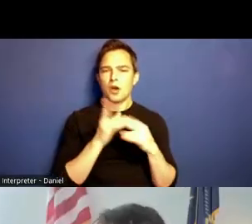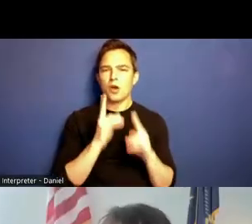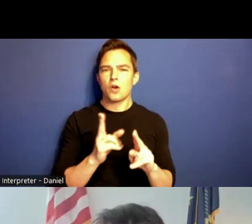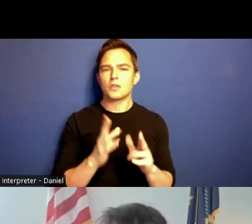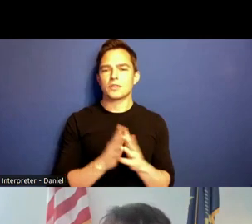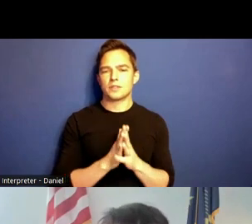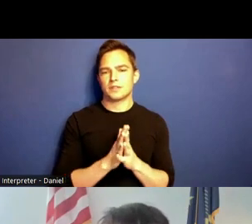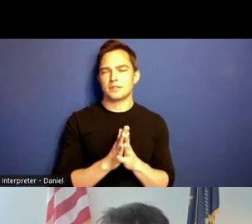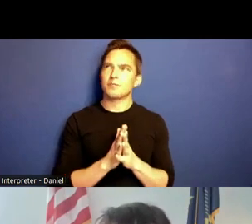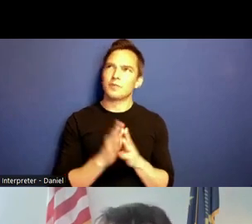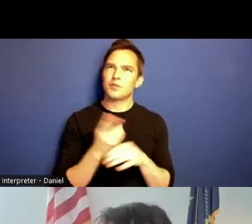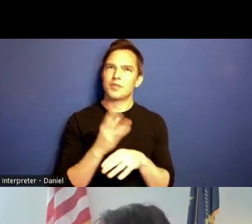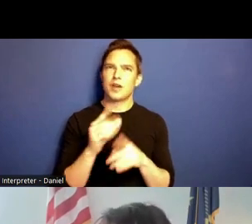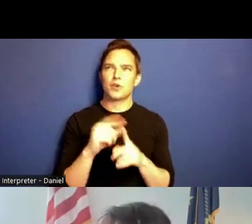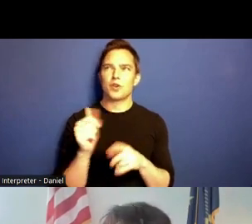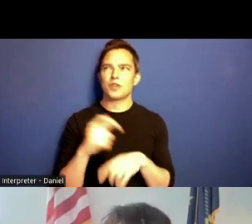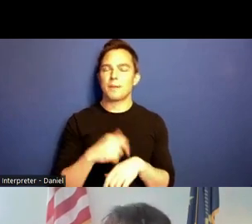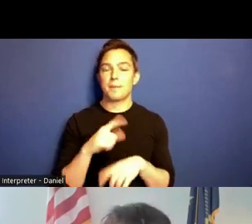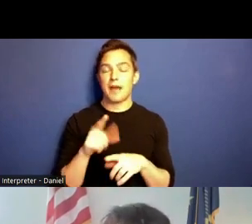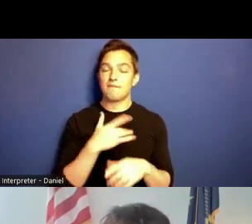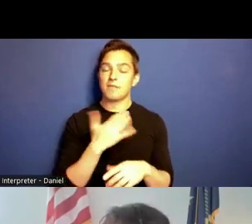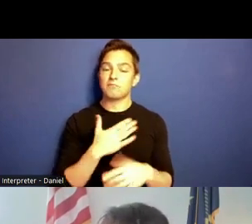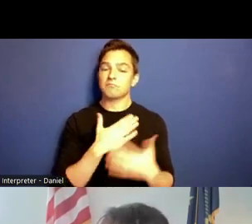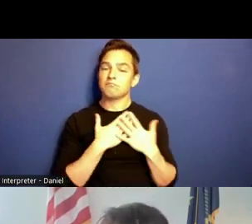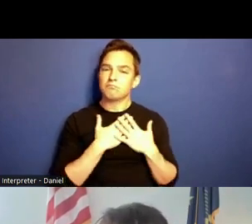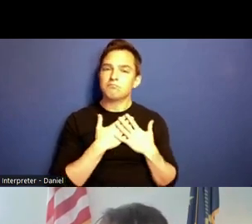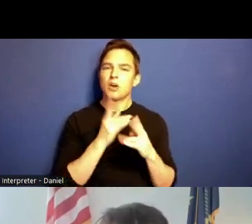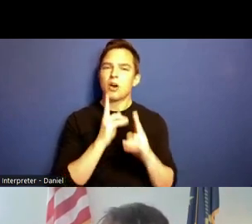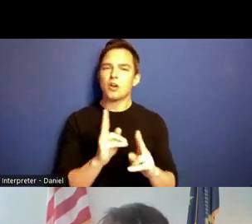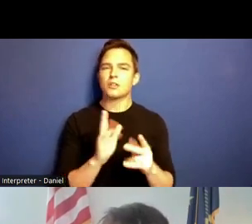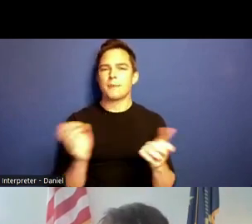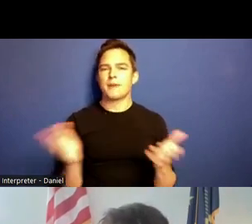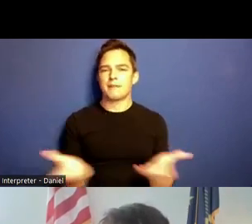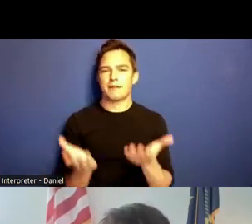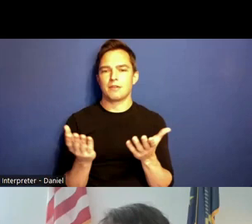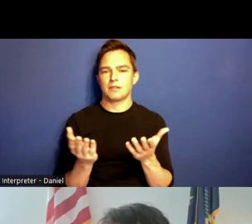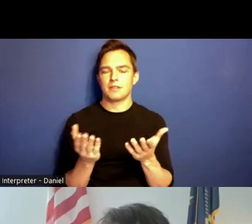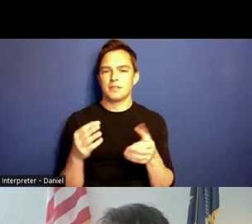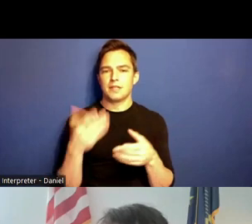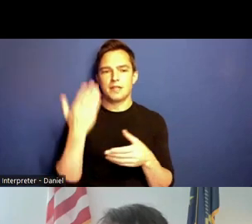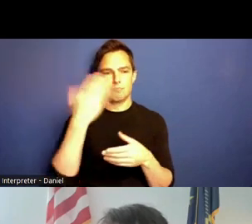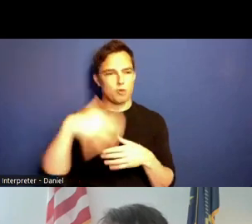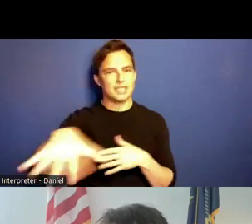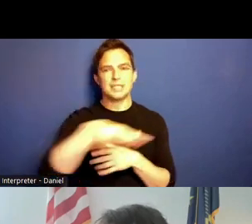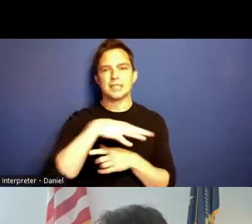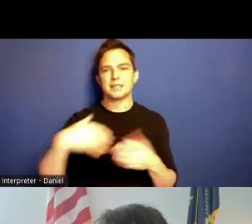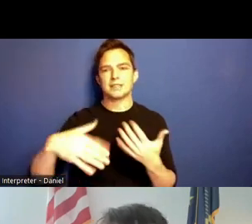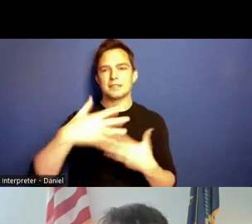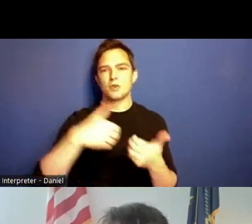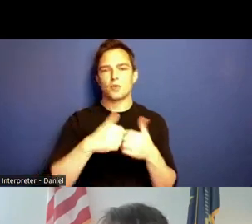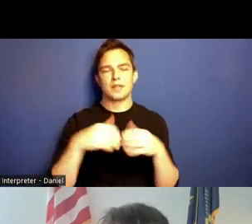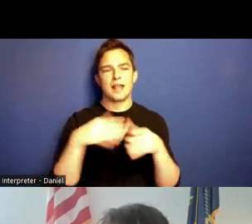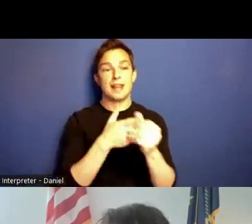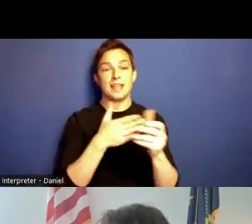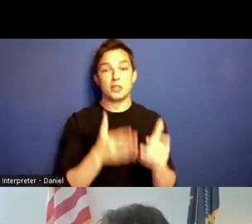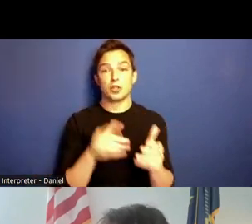people use that word all the time, but I really am honored to be here and be in the presence of leaders